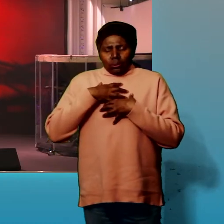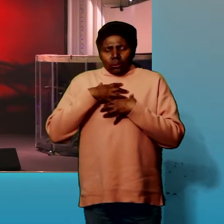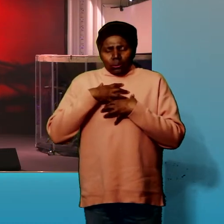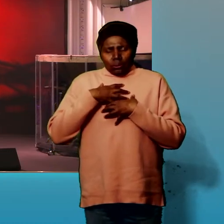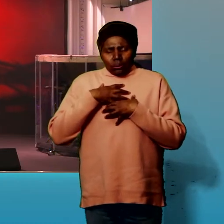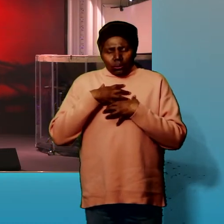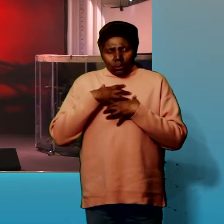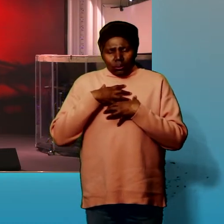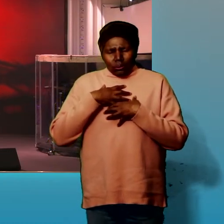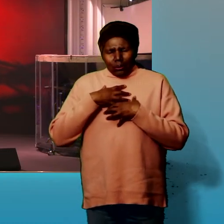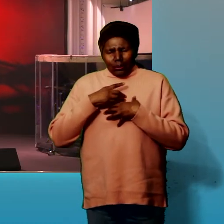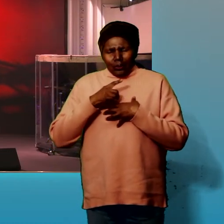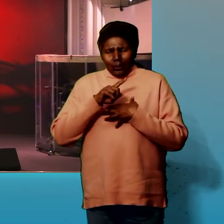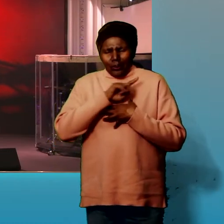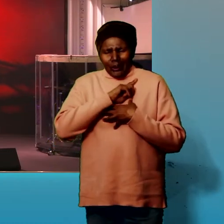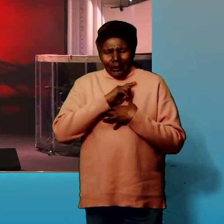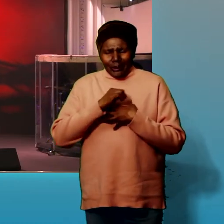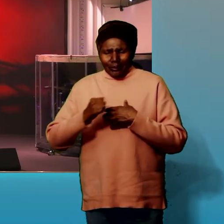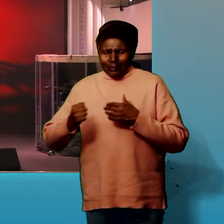of being nailed to a cross